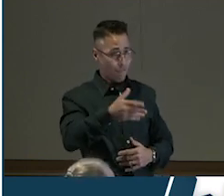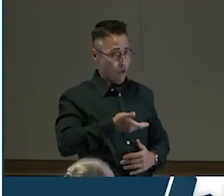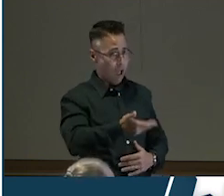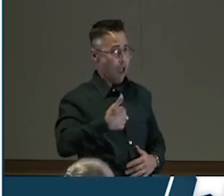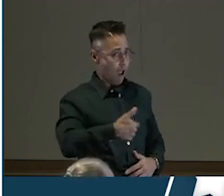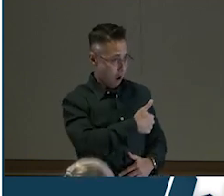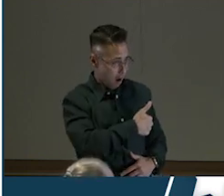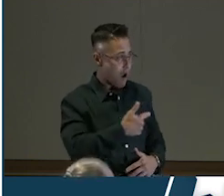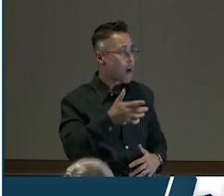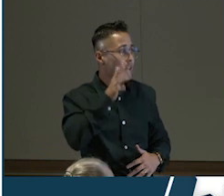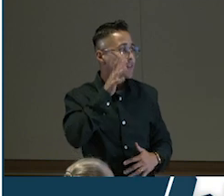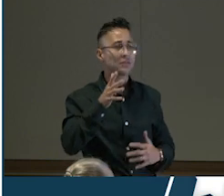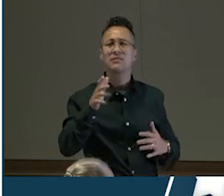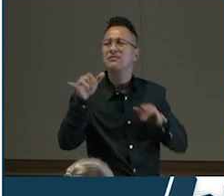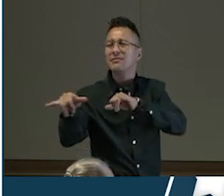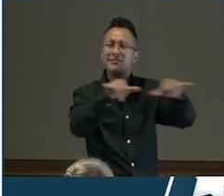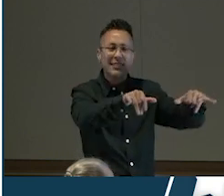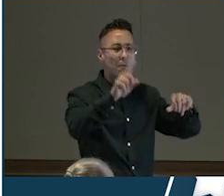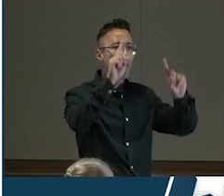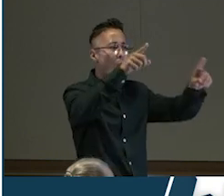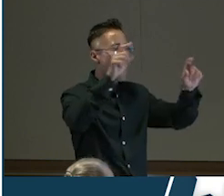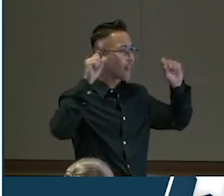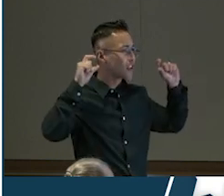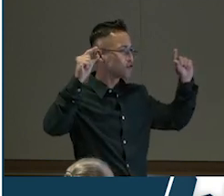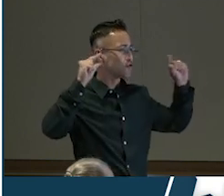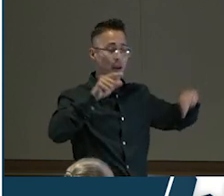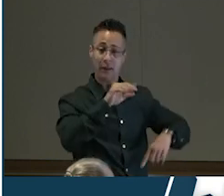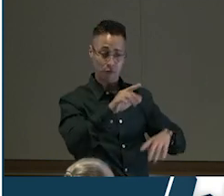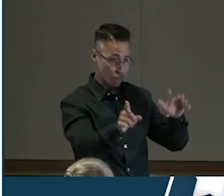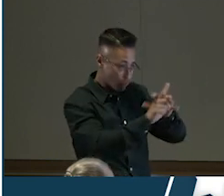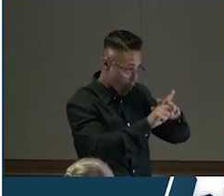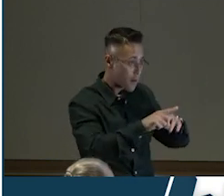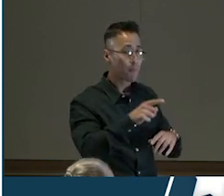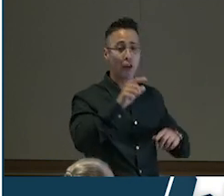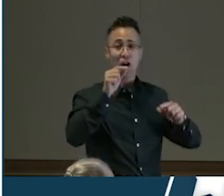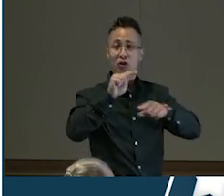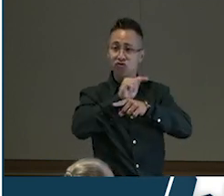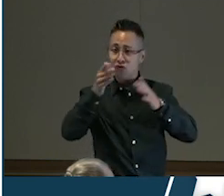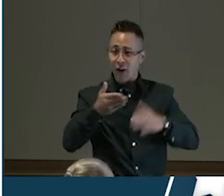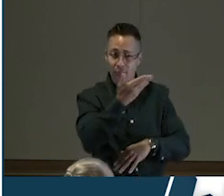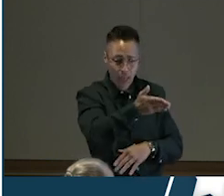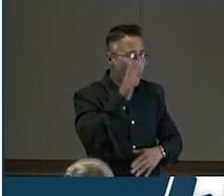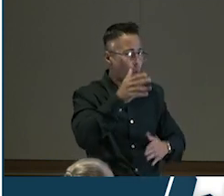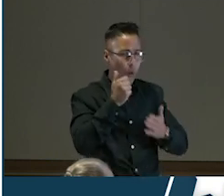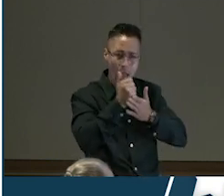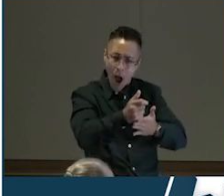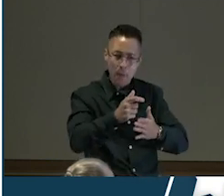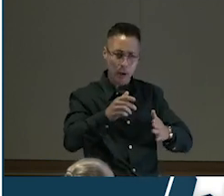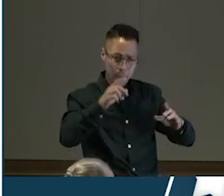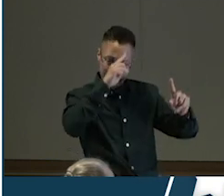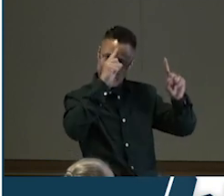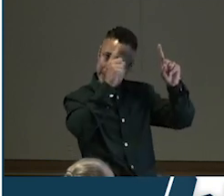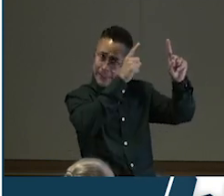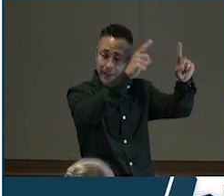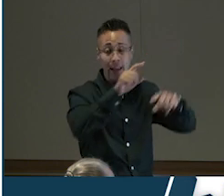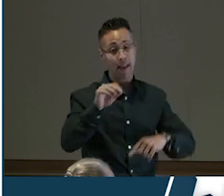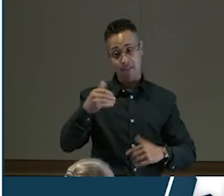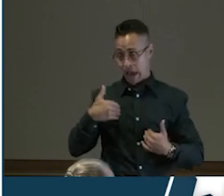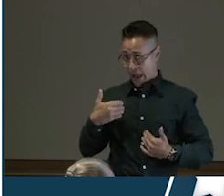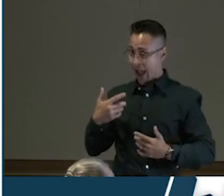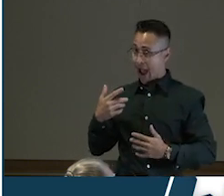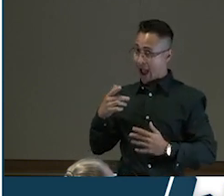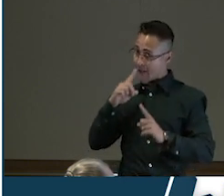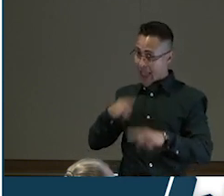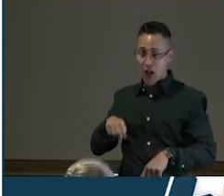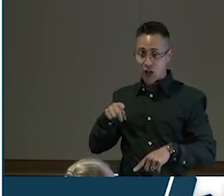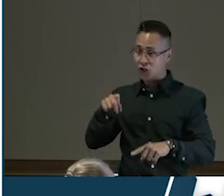with for the year, it's the gym. Show up at the gym, the trainer's there, we're going to help you get to your result, right? So whether I have the answer, like many of the questions,